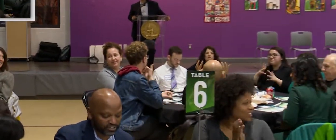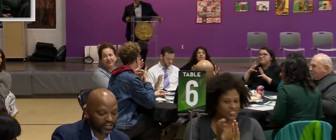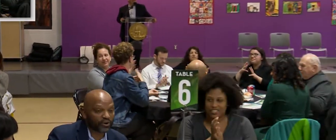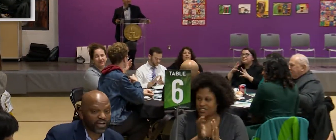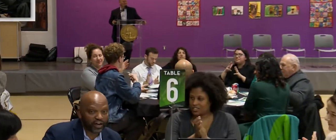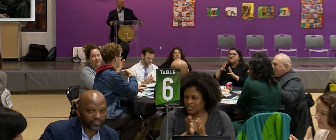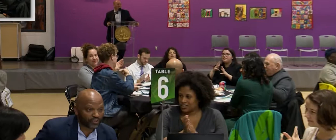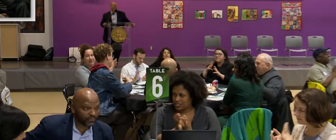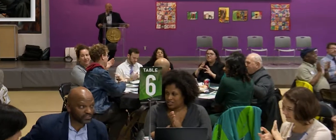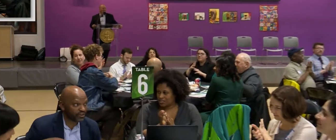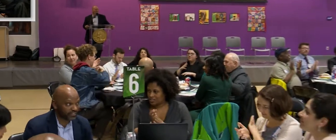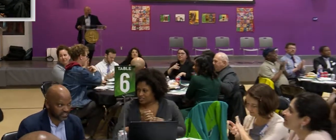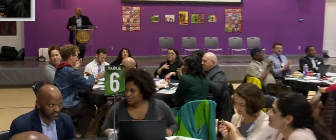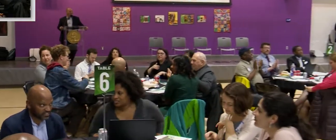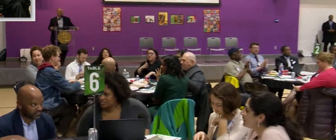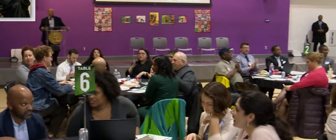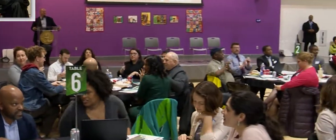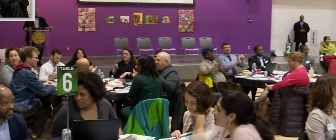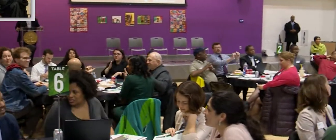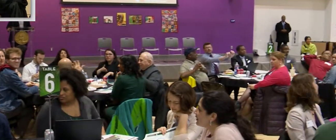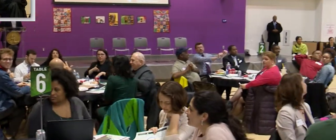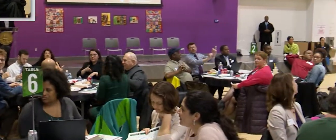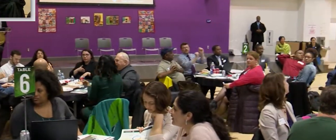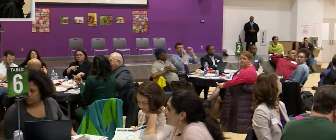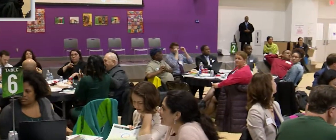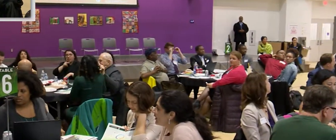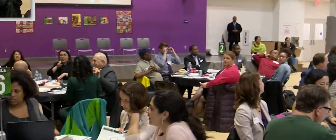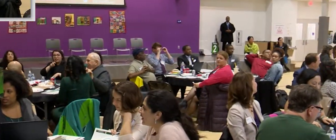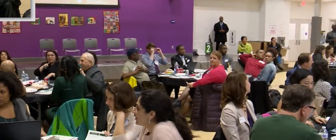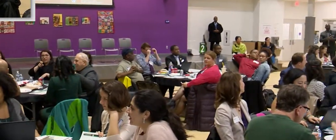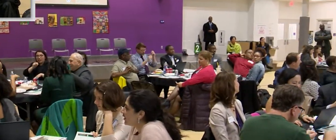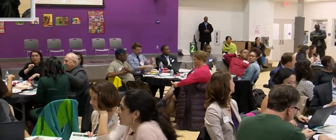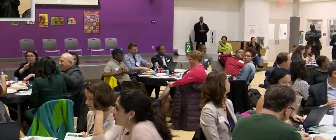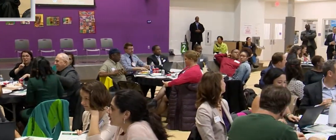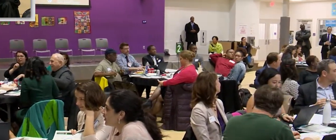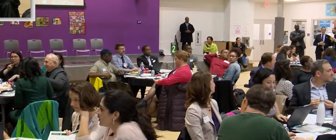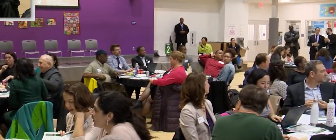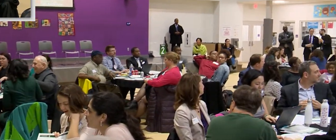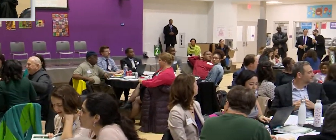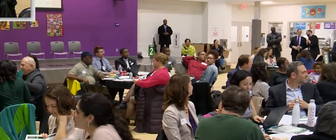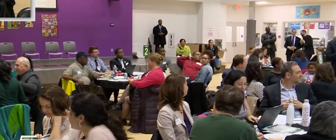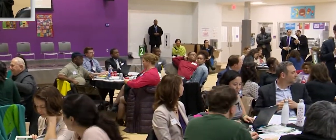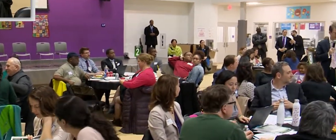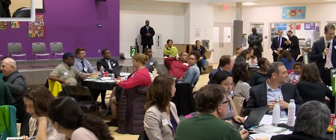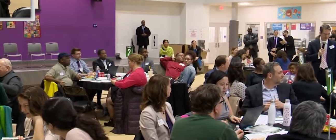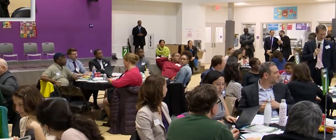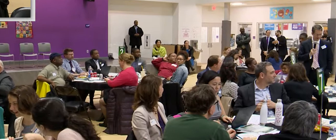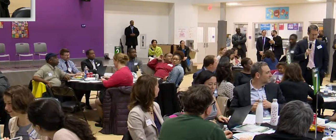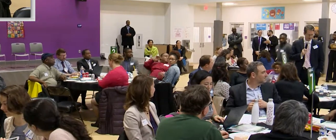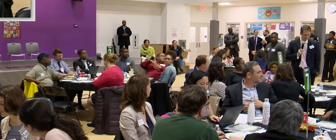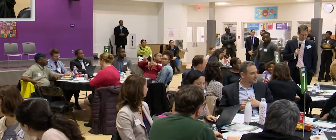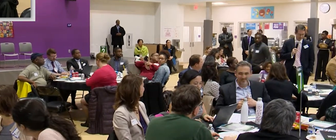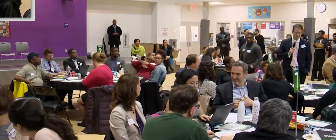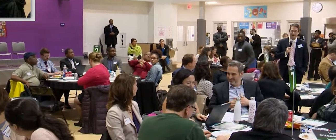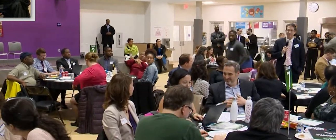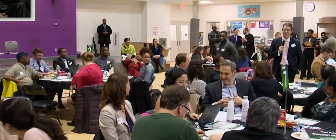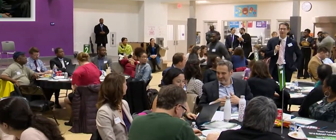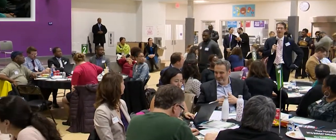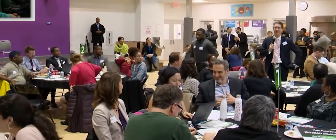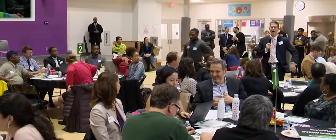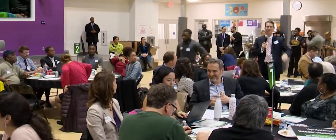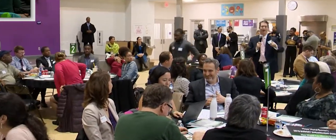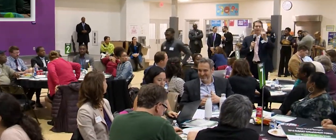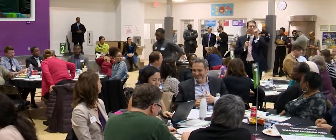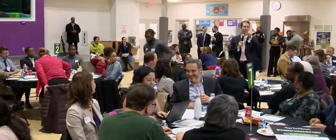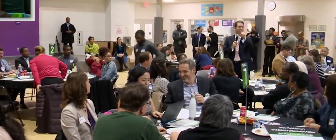Hi. My name's Kevin Donahue, Deputy Mayor for Public Safety and the Deputy City Administrator. And I'm going to talk about public safety and